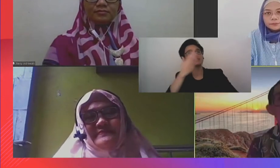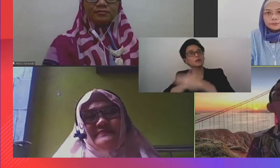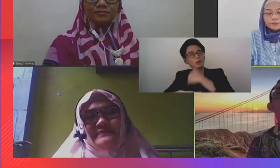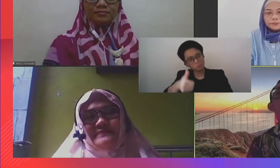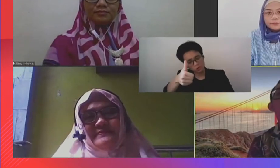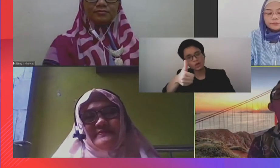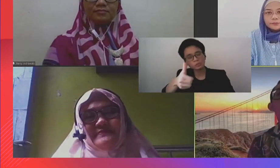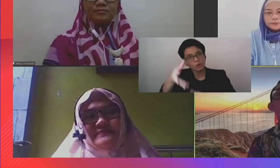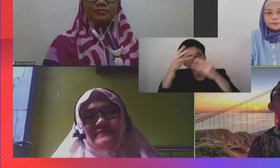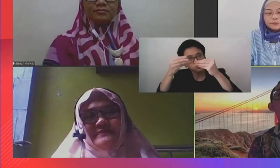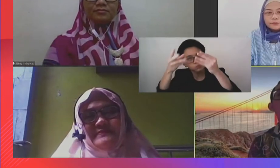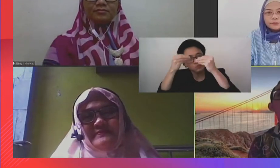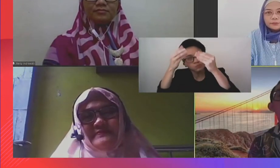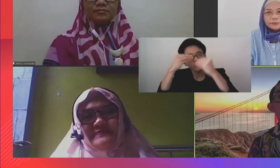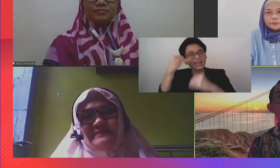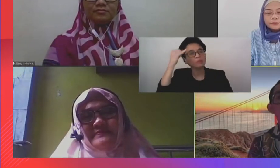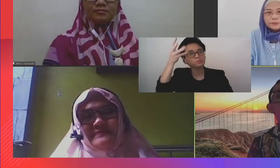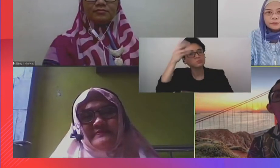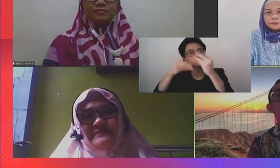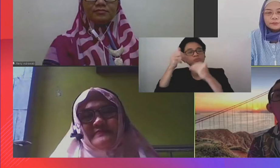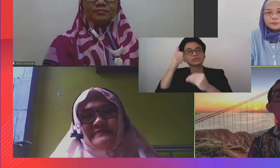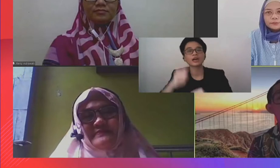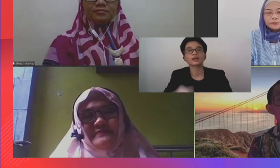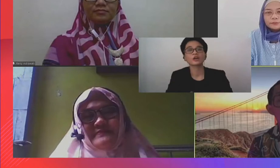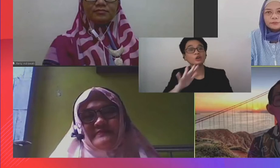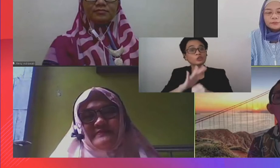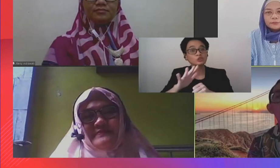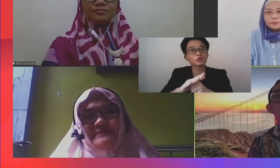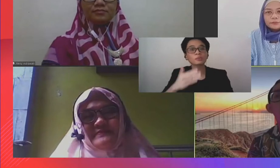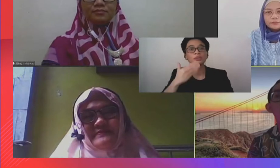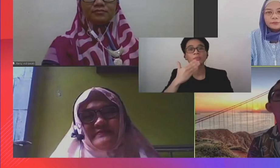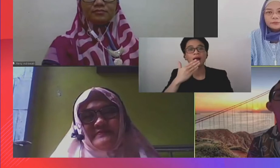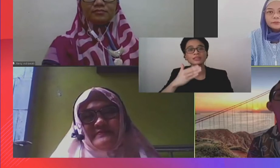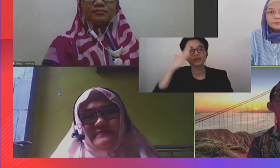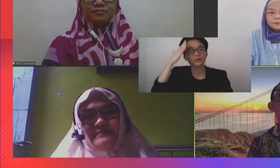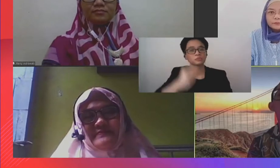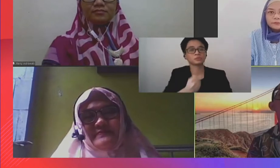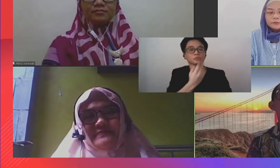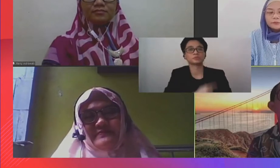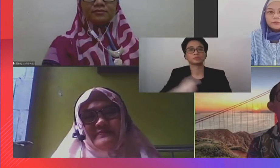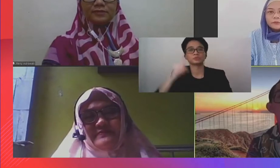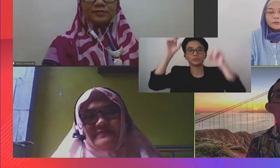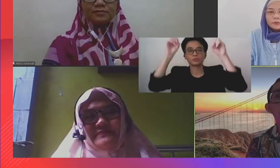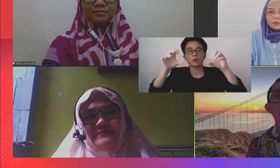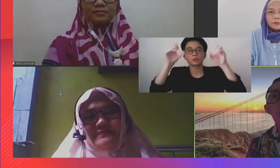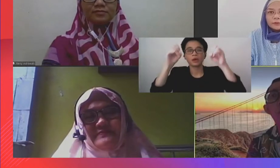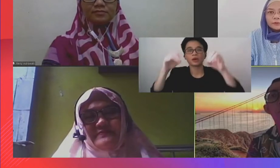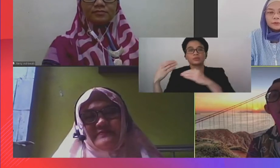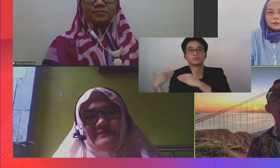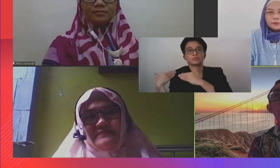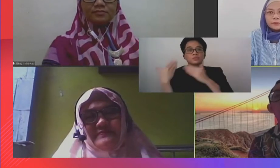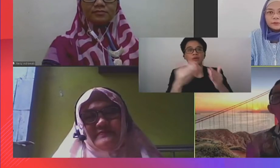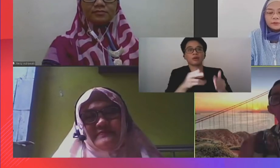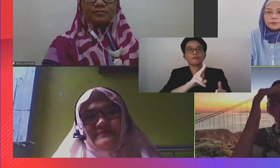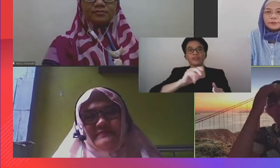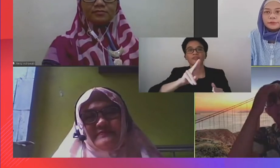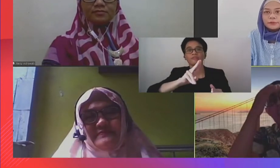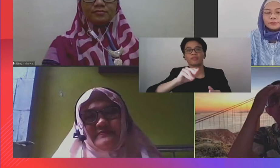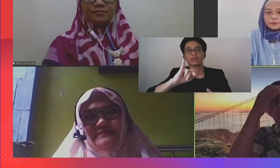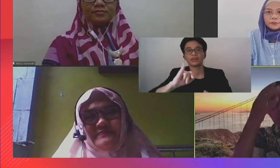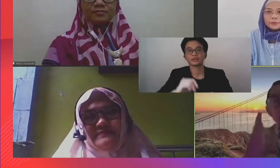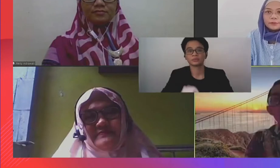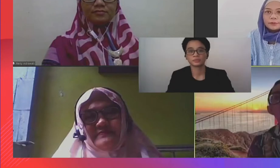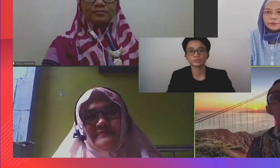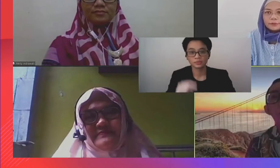dari saya, kurang lebih mohon maaf, wassalamualaikum warahmatullahi wabarakatuh. Saya kembalikan kepada Mbak Vivi sebagai pemilik acara.